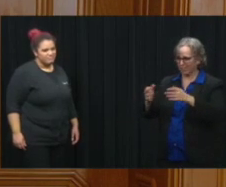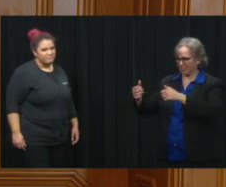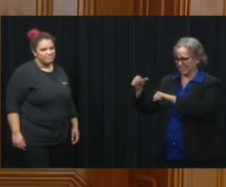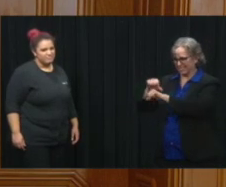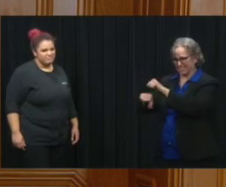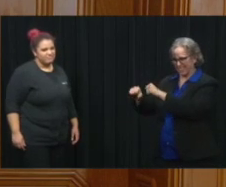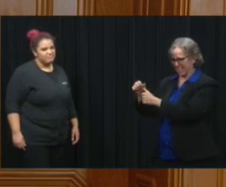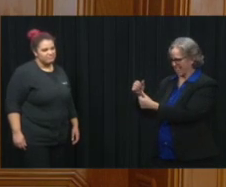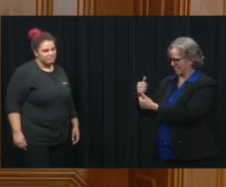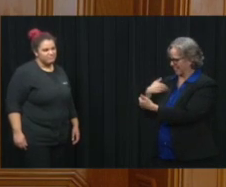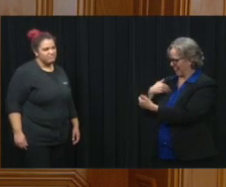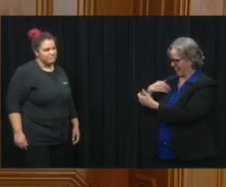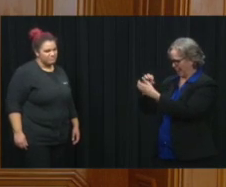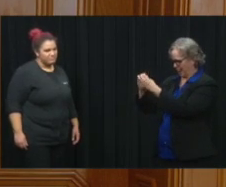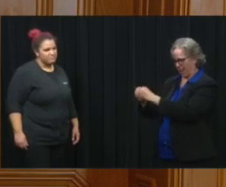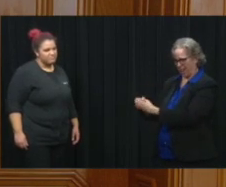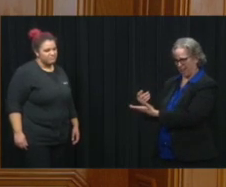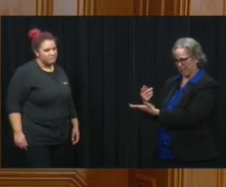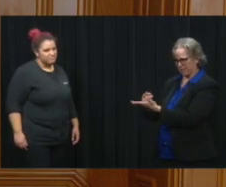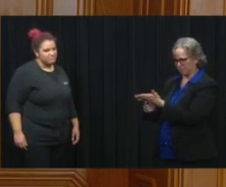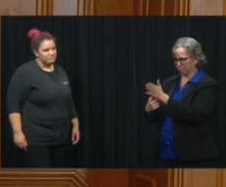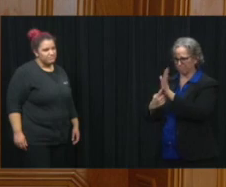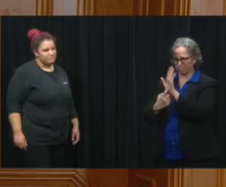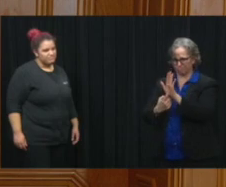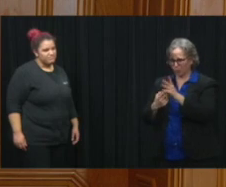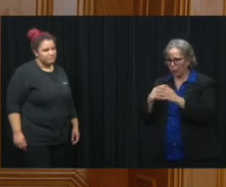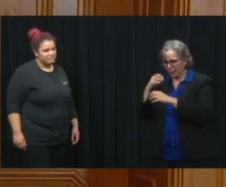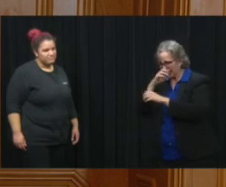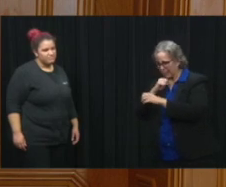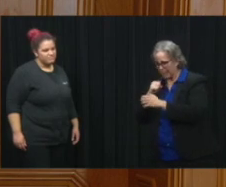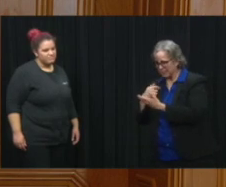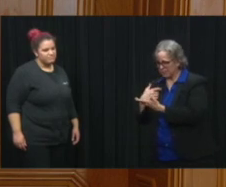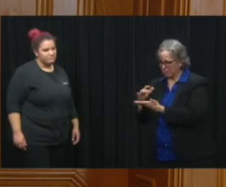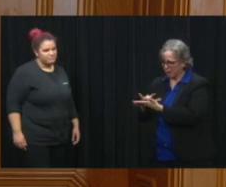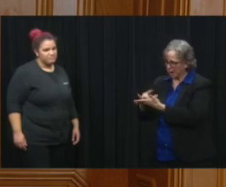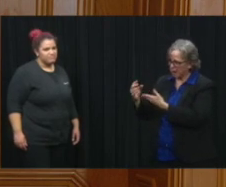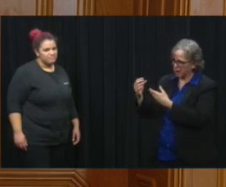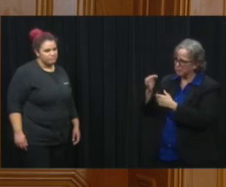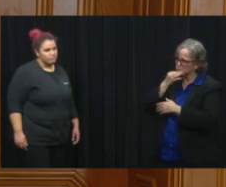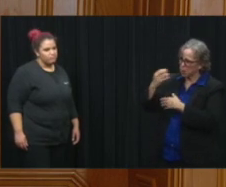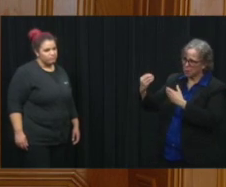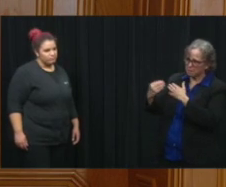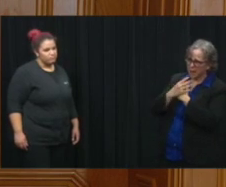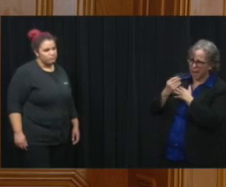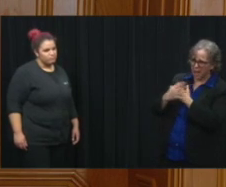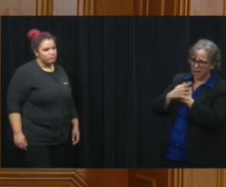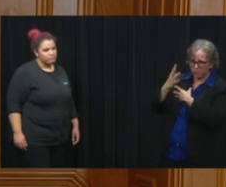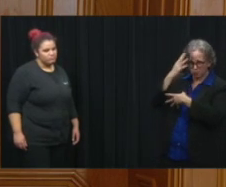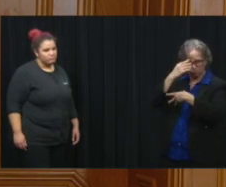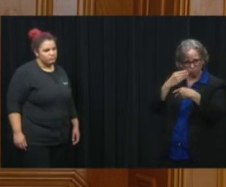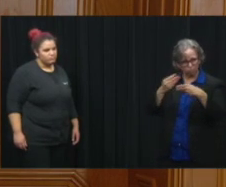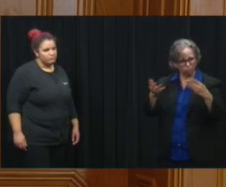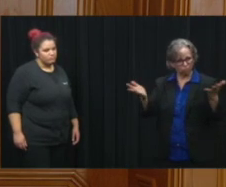tried to describe what the best medical advice is. I can tell you,